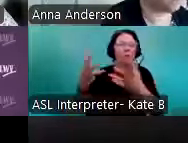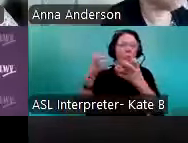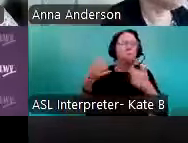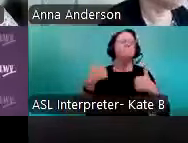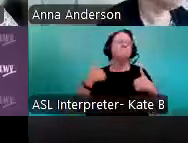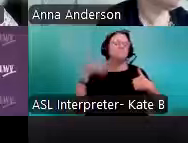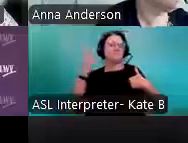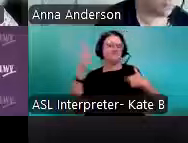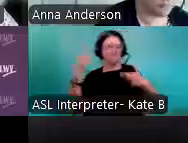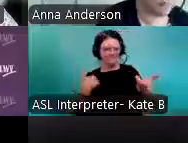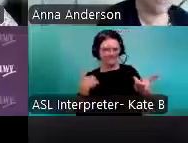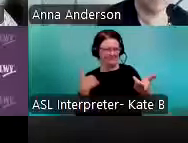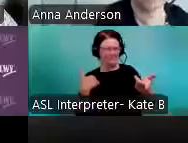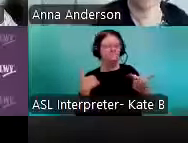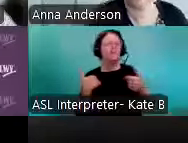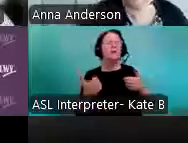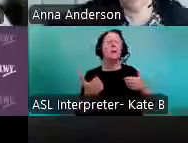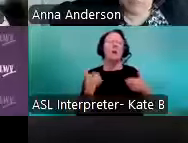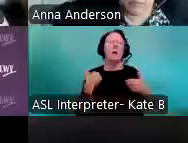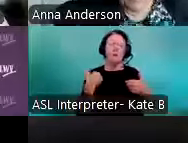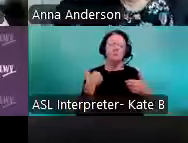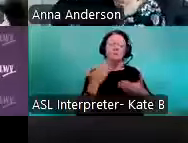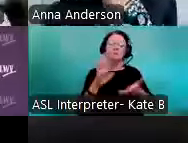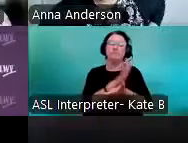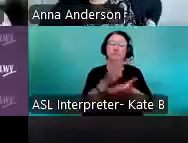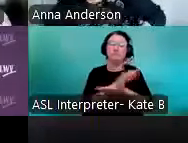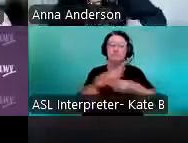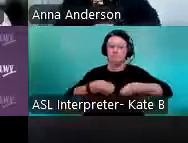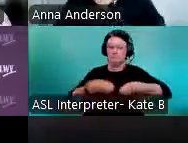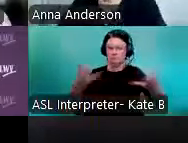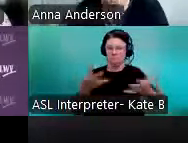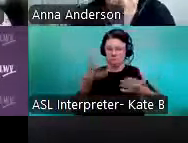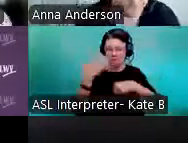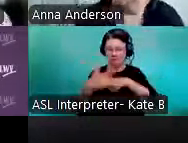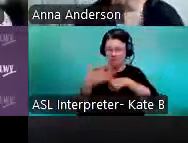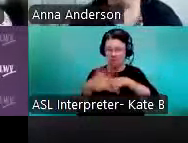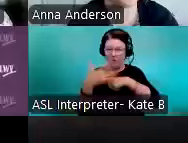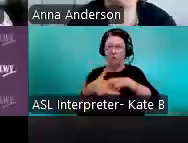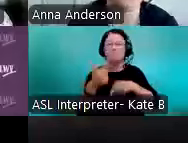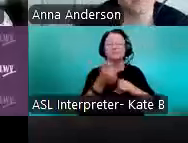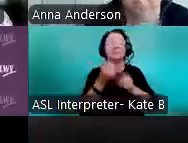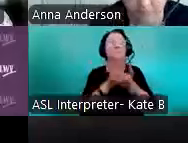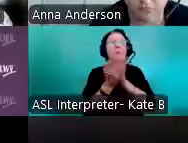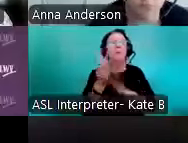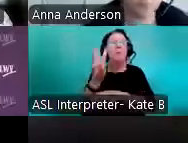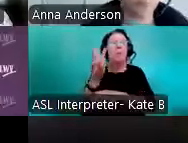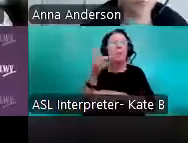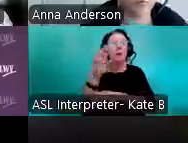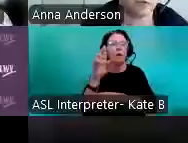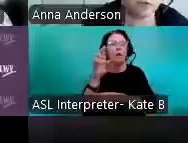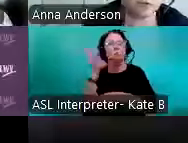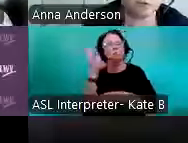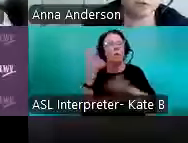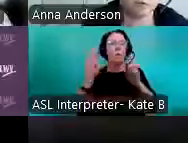put together a fact sheet that will be available and turned it into this webinar to get more